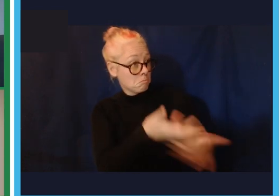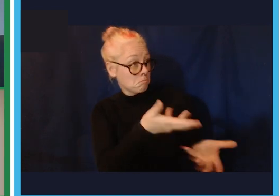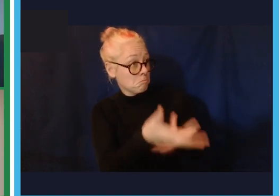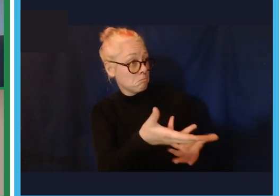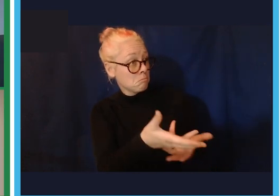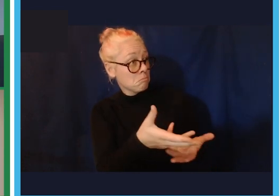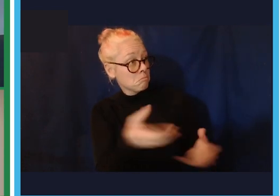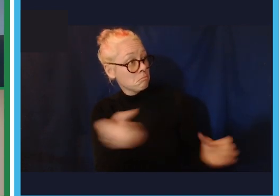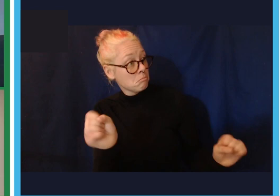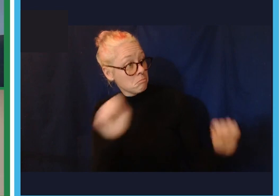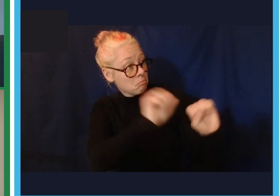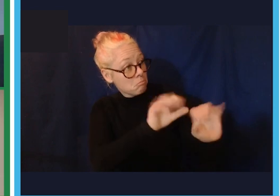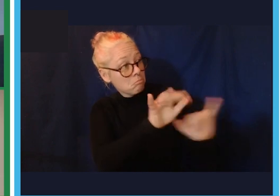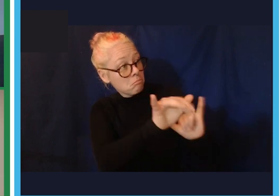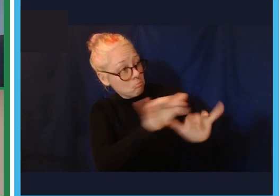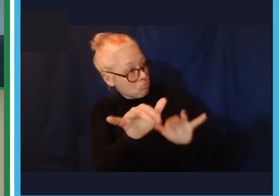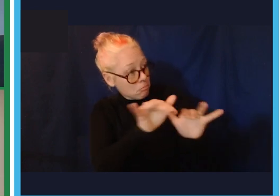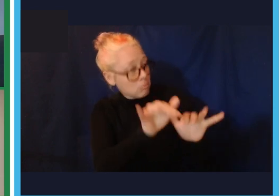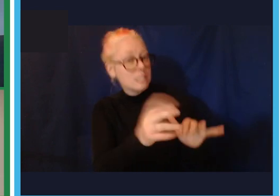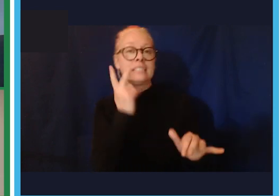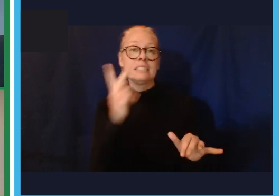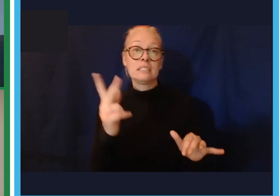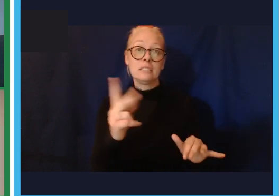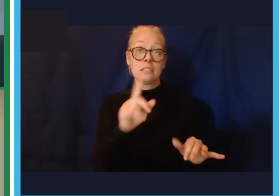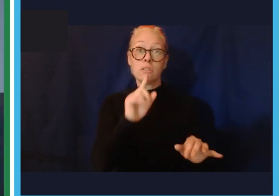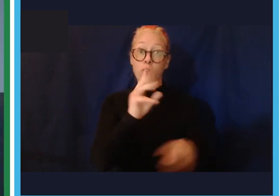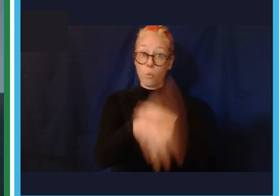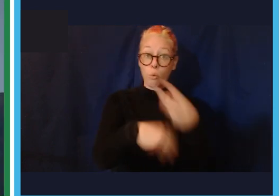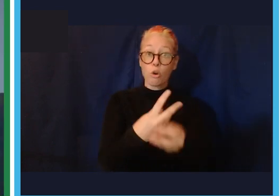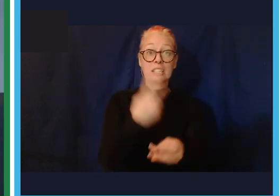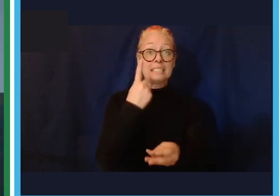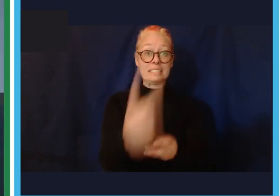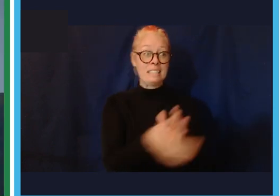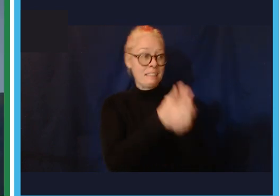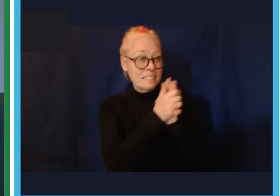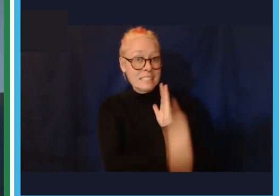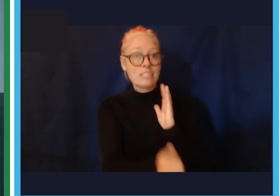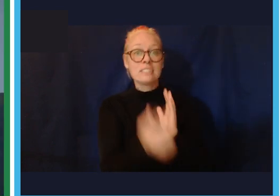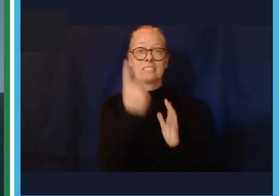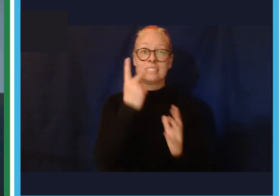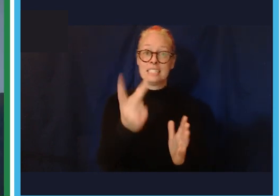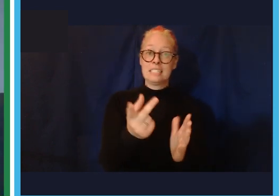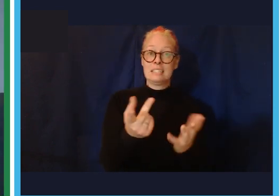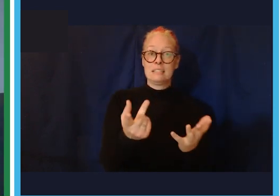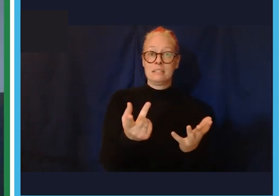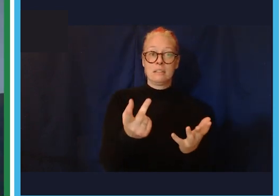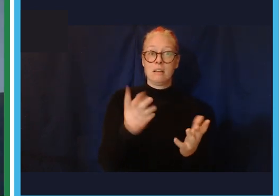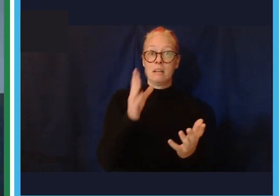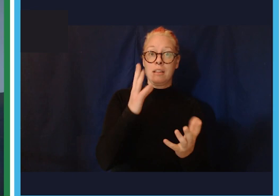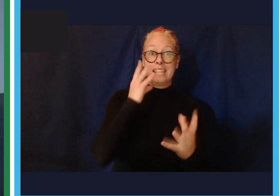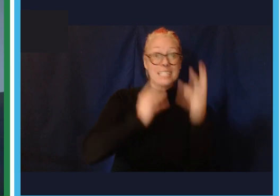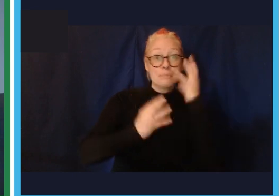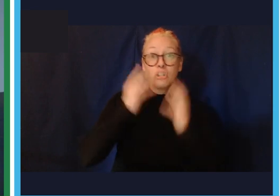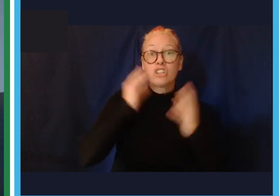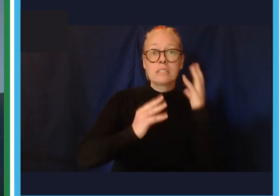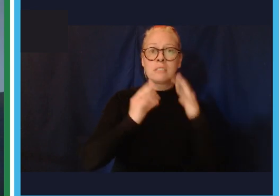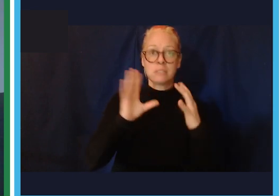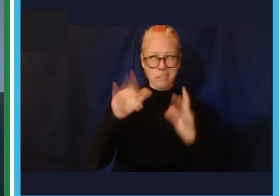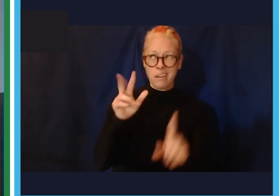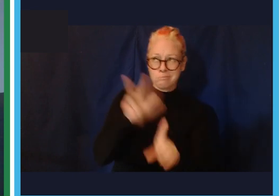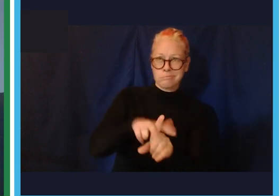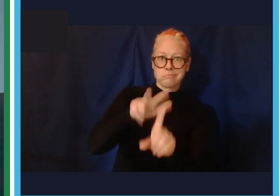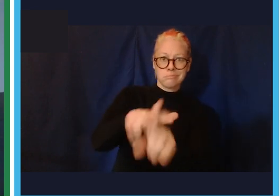their kind of representation is of their entire self. And I found